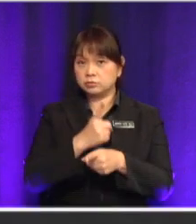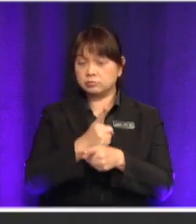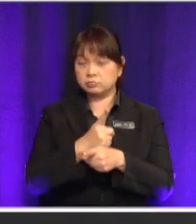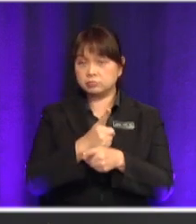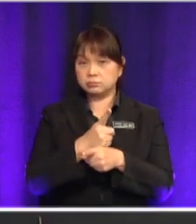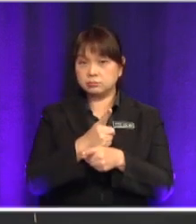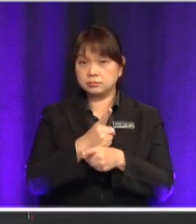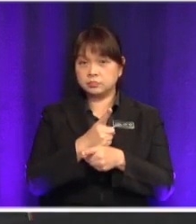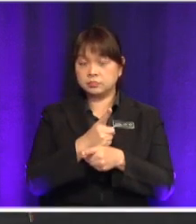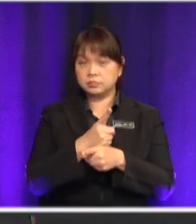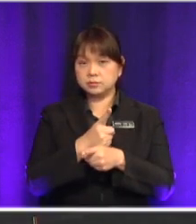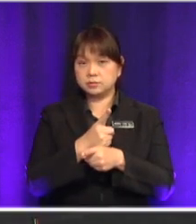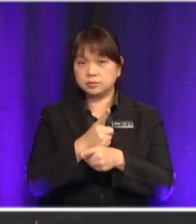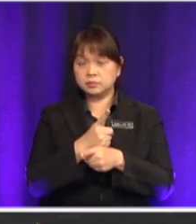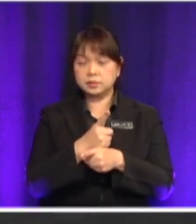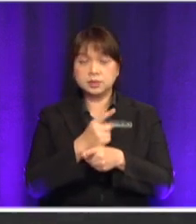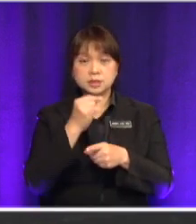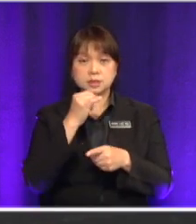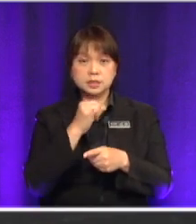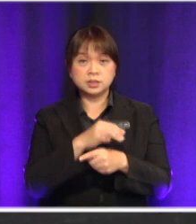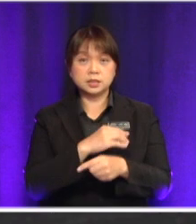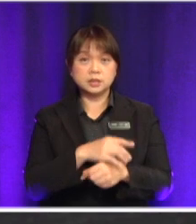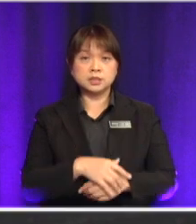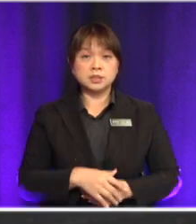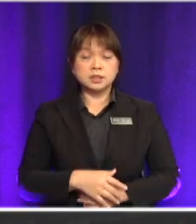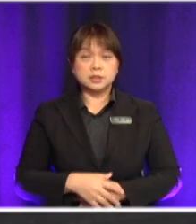Yeah. Each surveillance camera can watch,